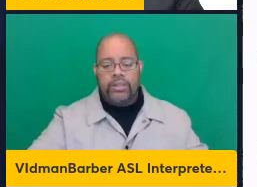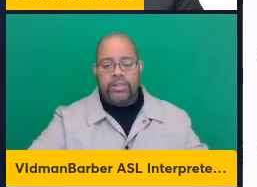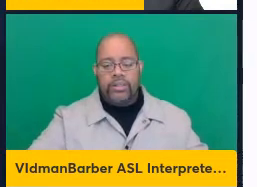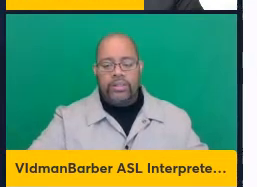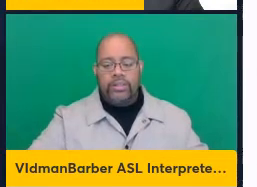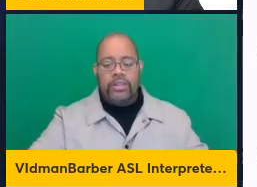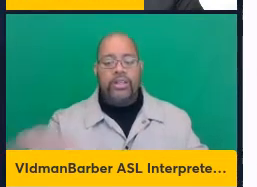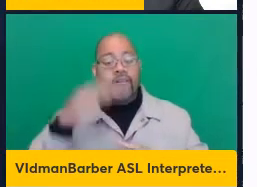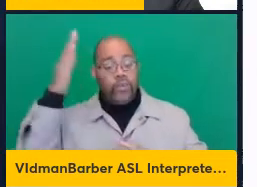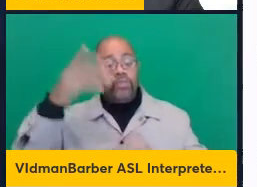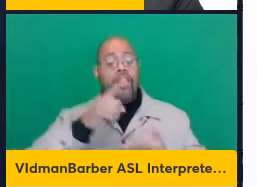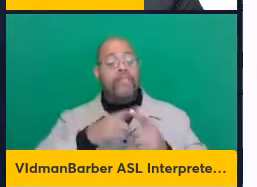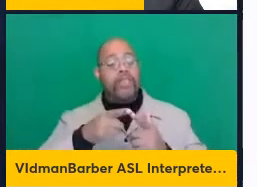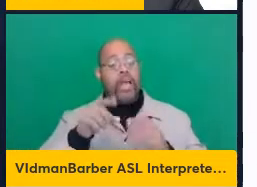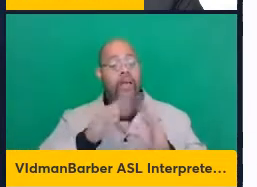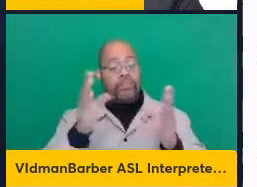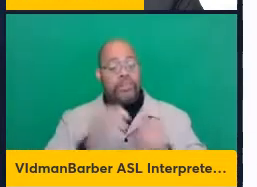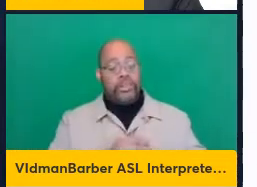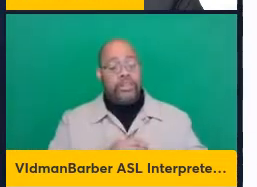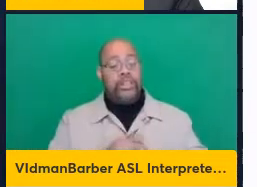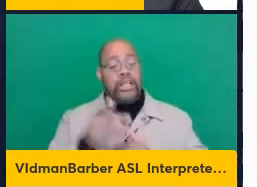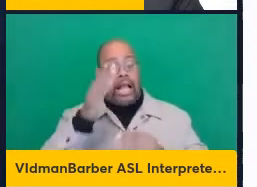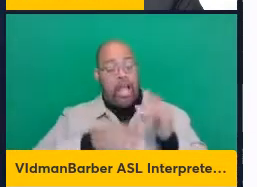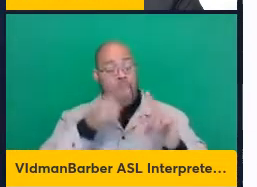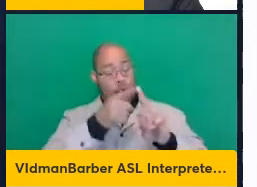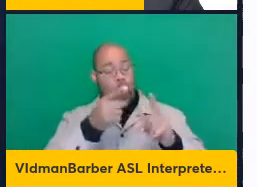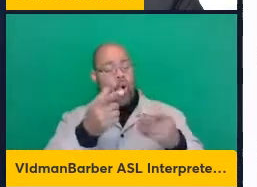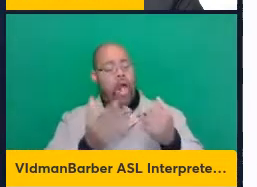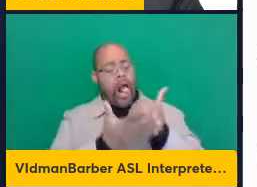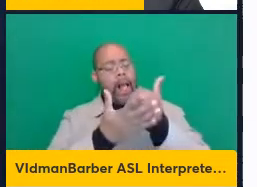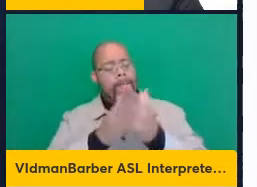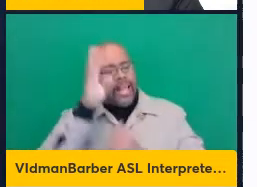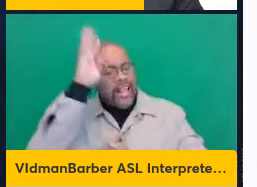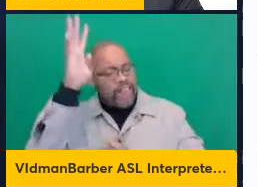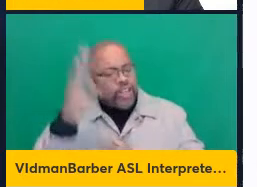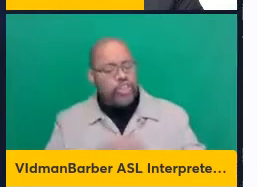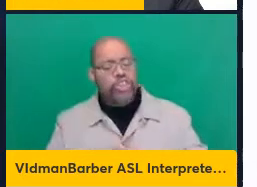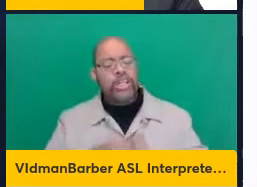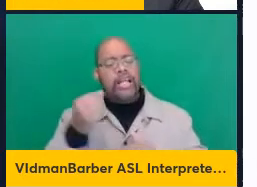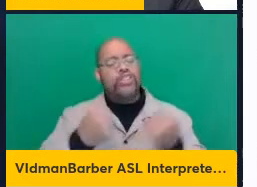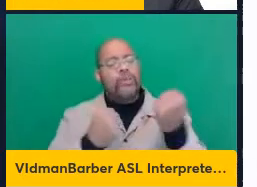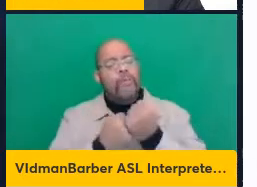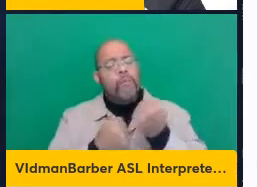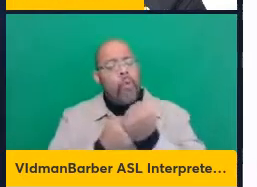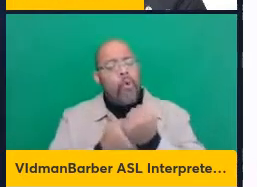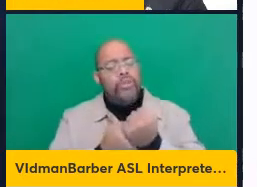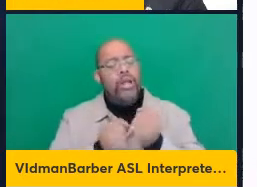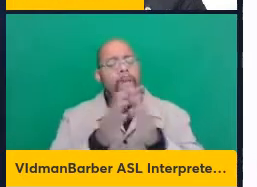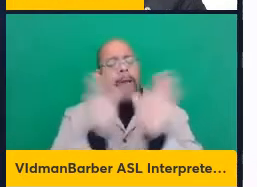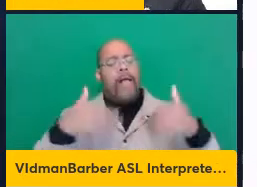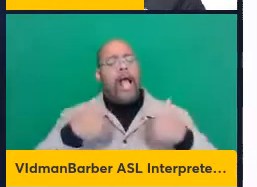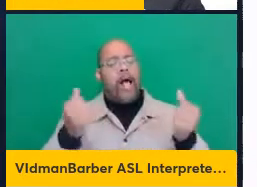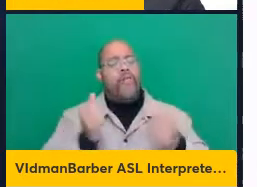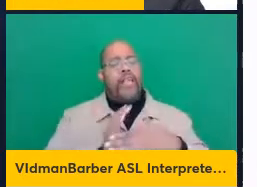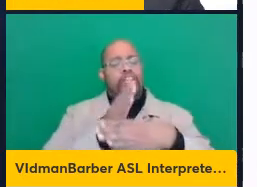obviously, the end goal is to help to drive health innovation and support public health